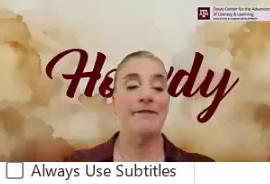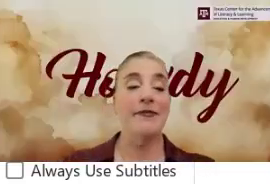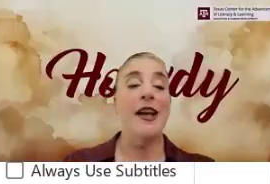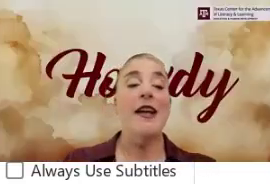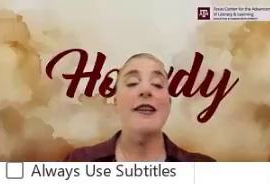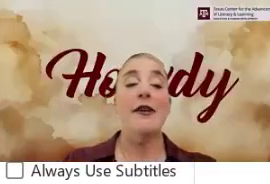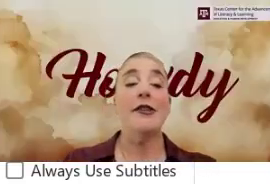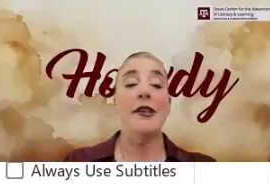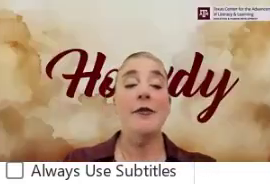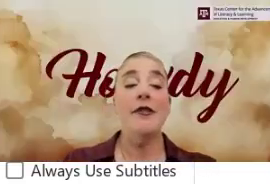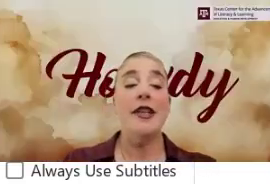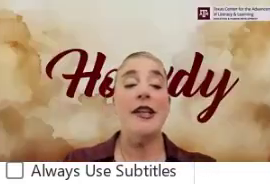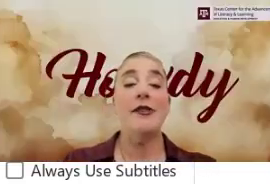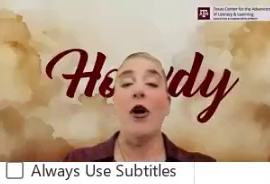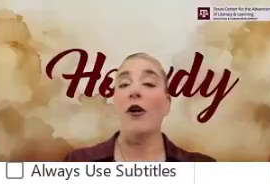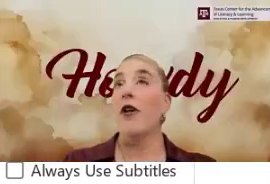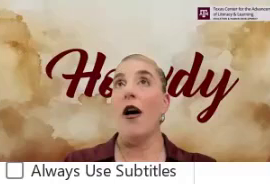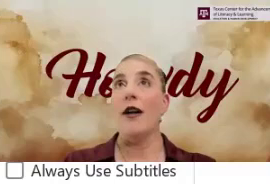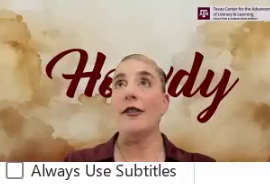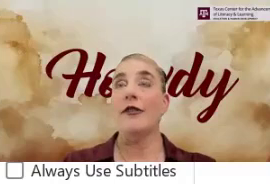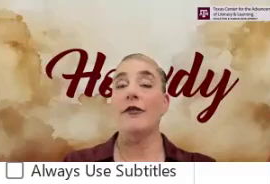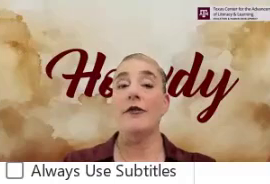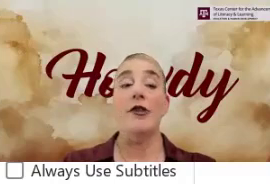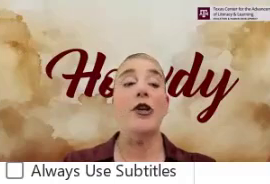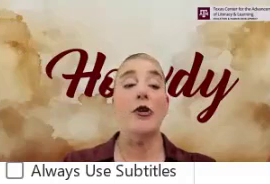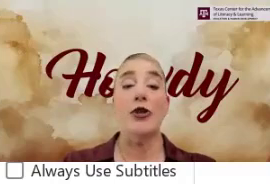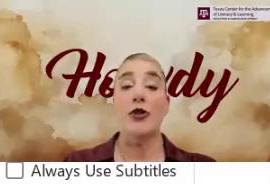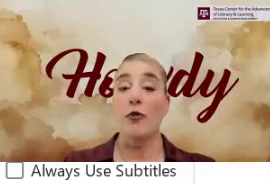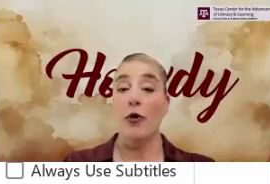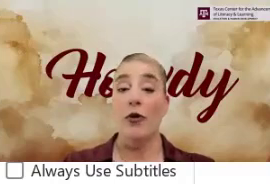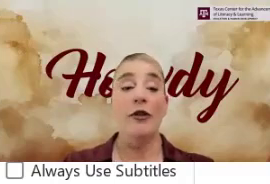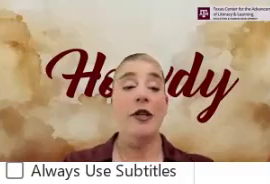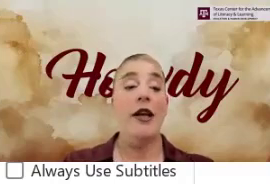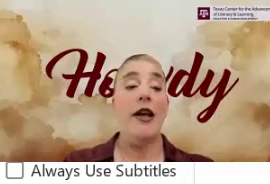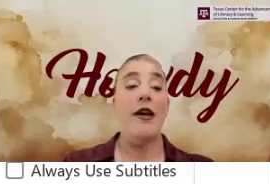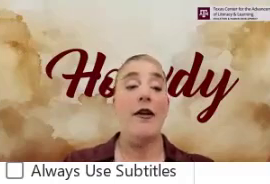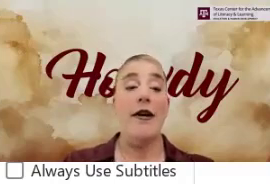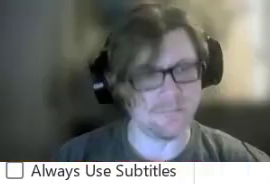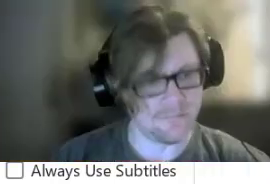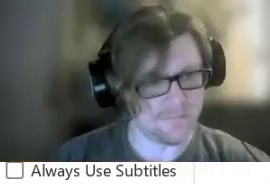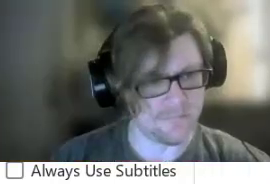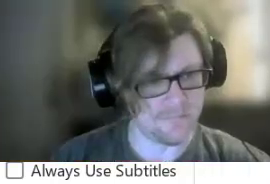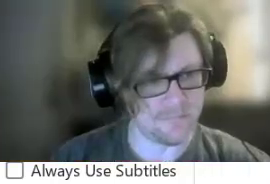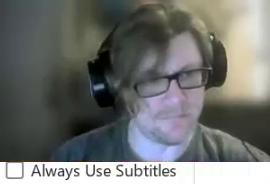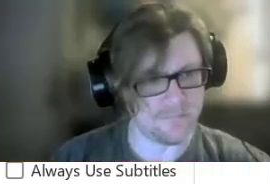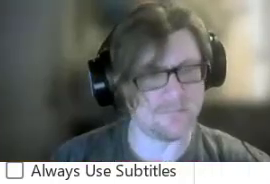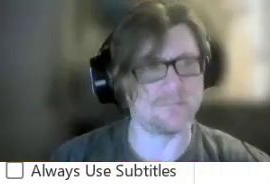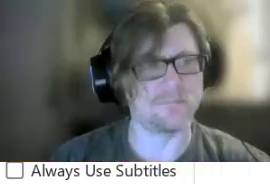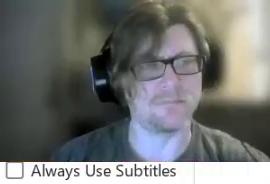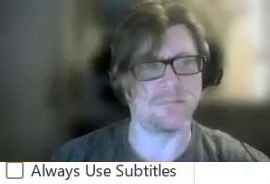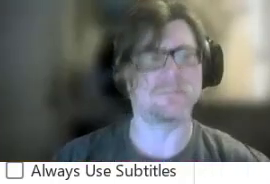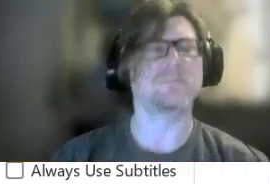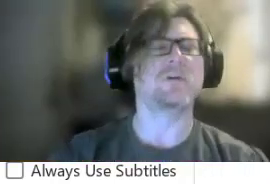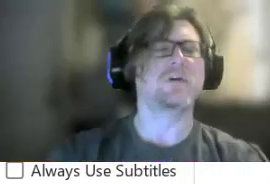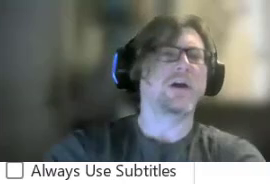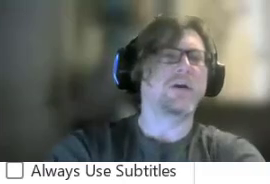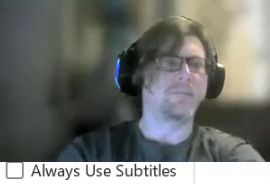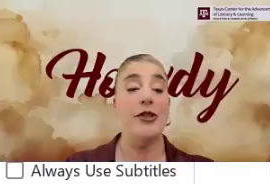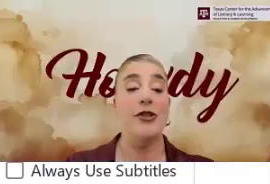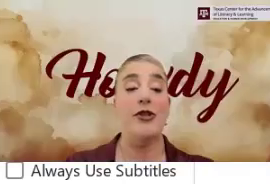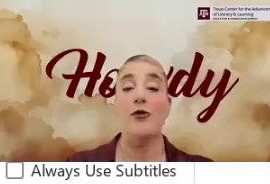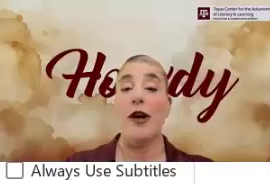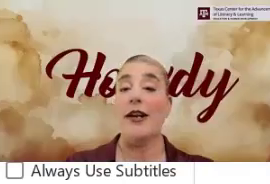accessibility. Mhm. Now, some of these are not negotiable according to WCAG, and that's what we're